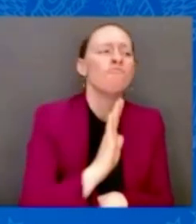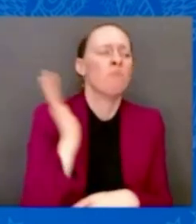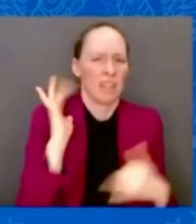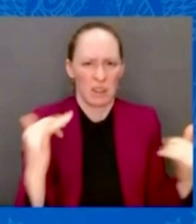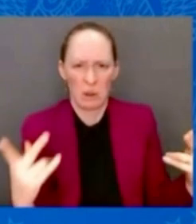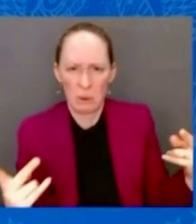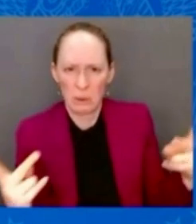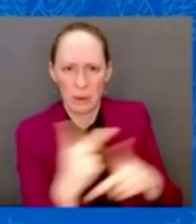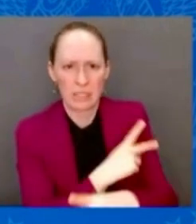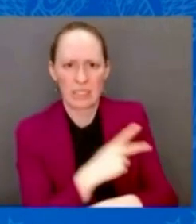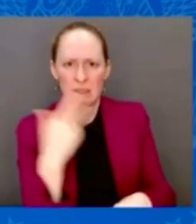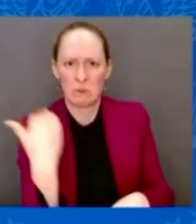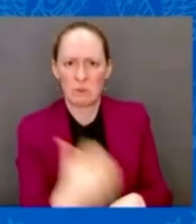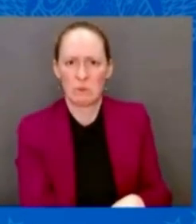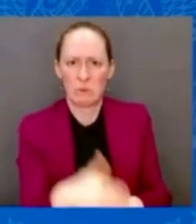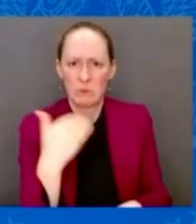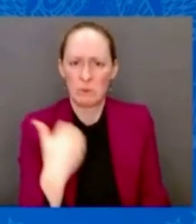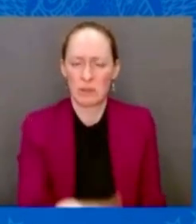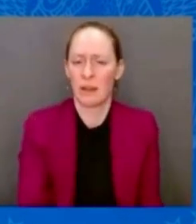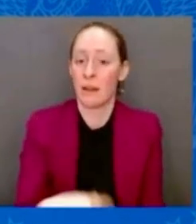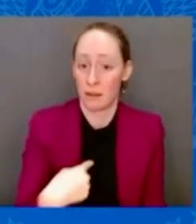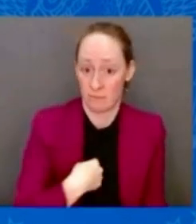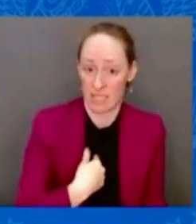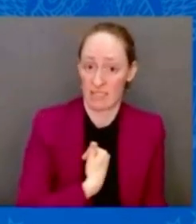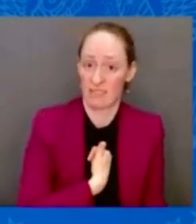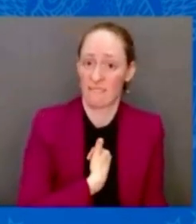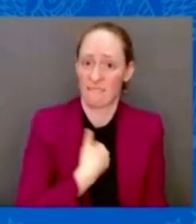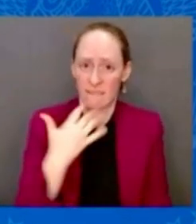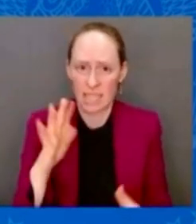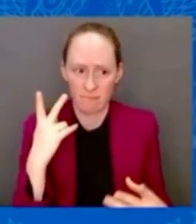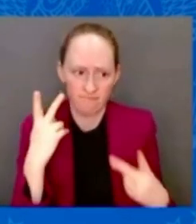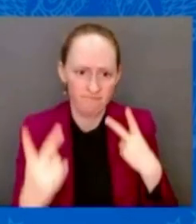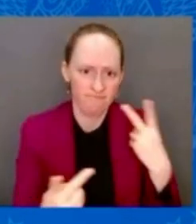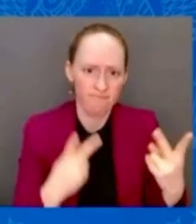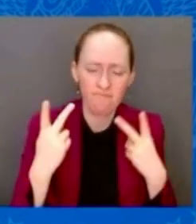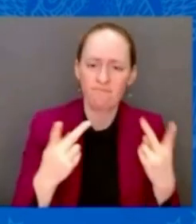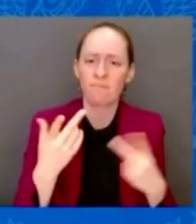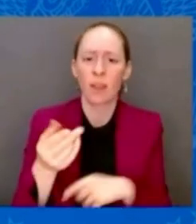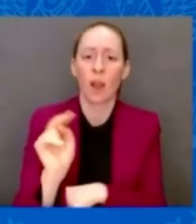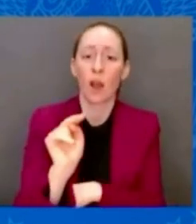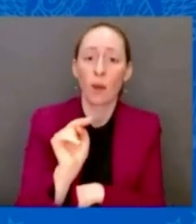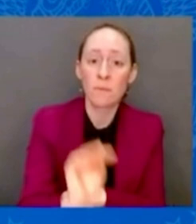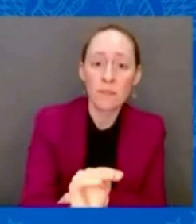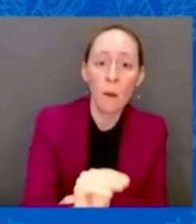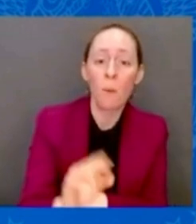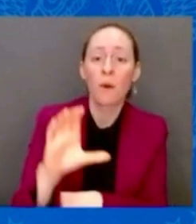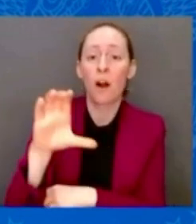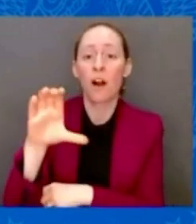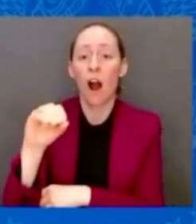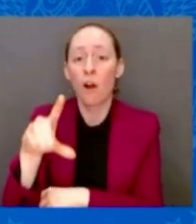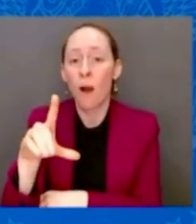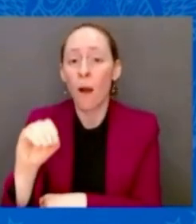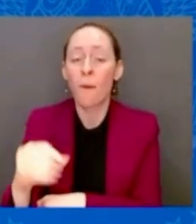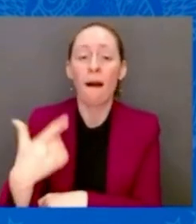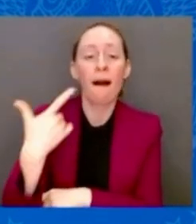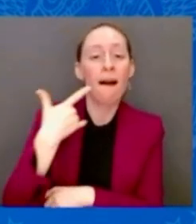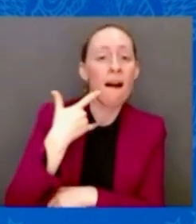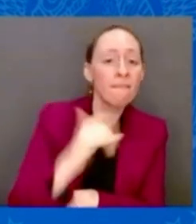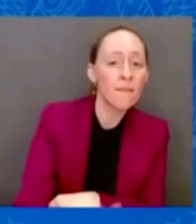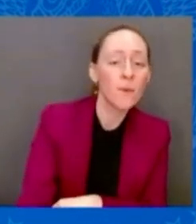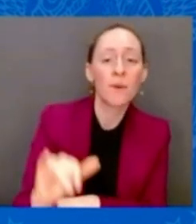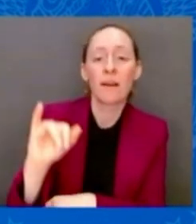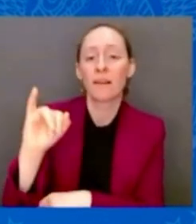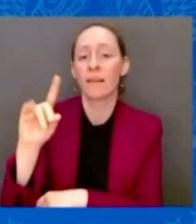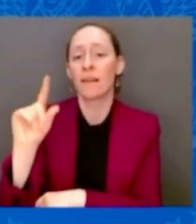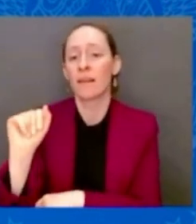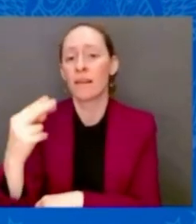and businesses from New Mexico, Colorado, California, Idaho. I met with firefighters, many of whom are never trained to fight